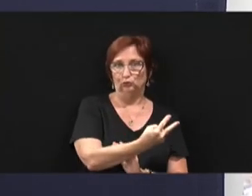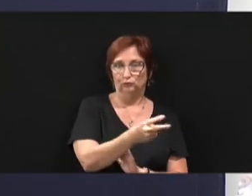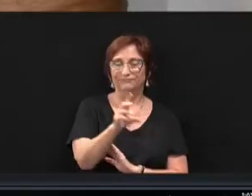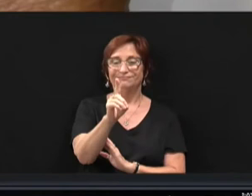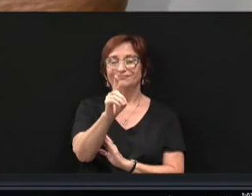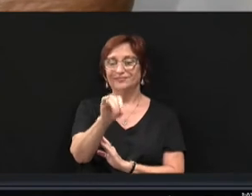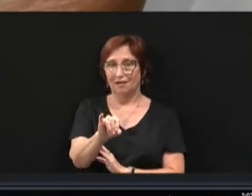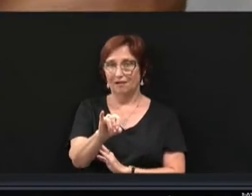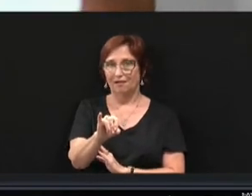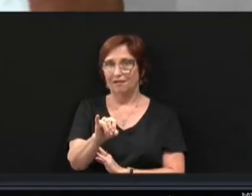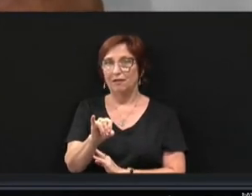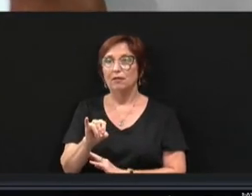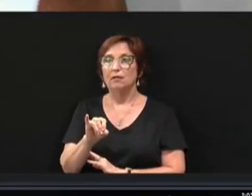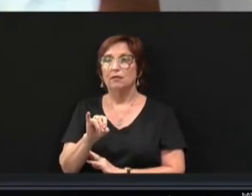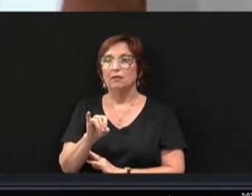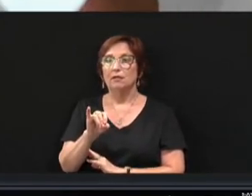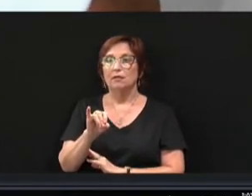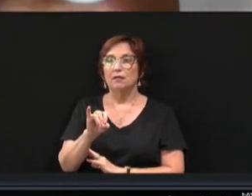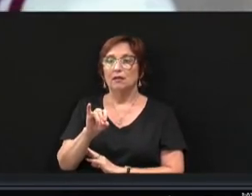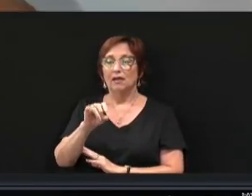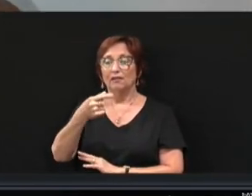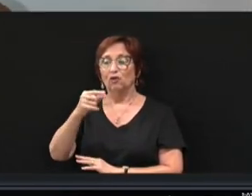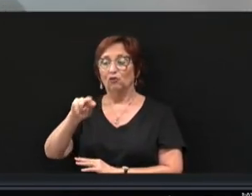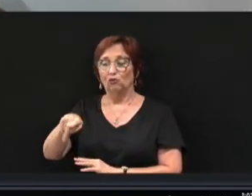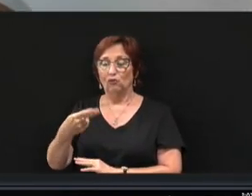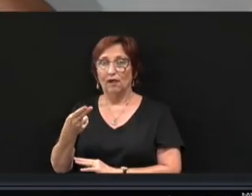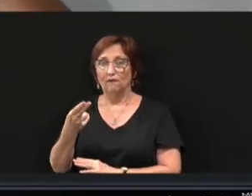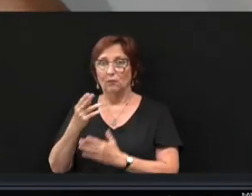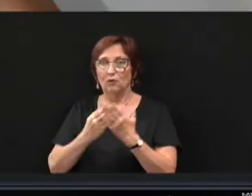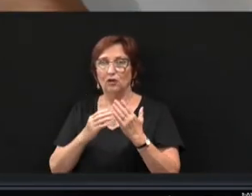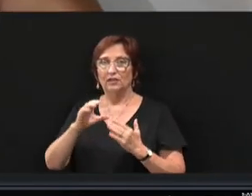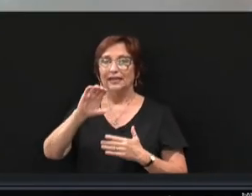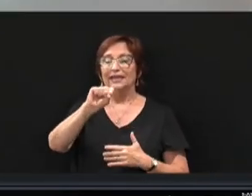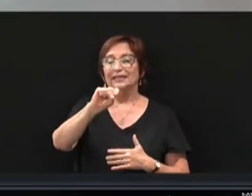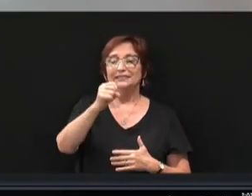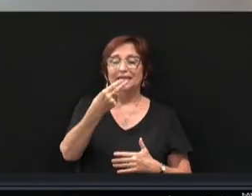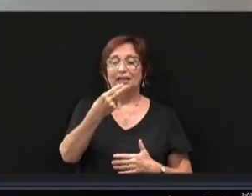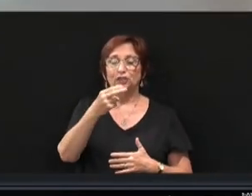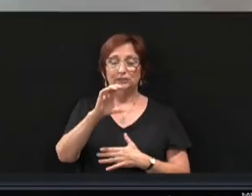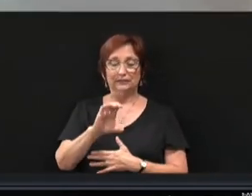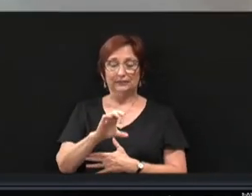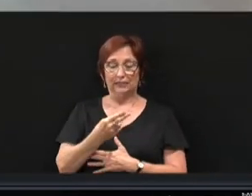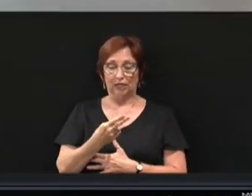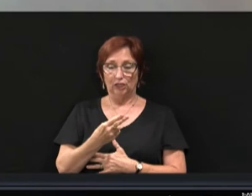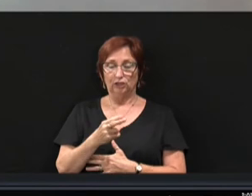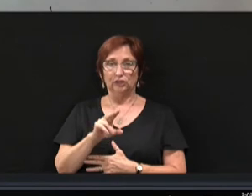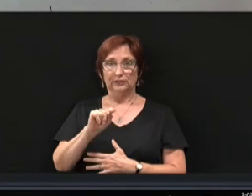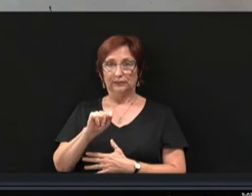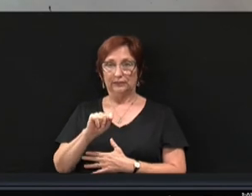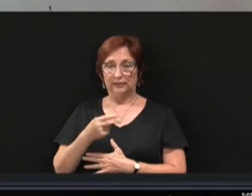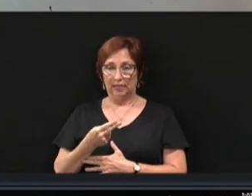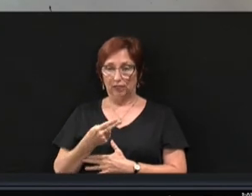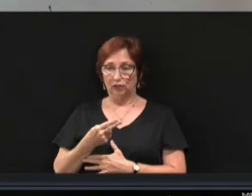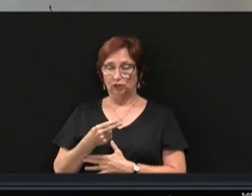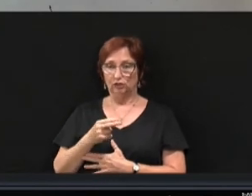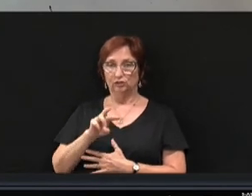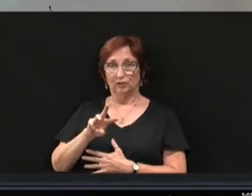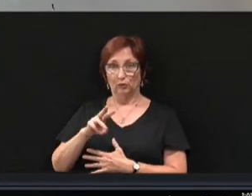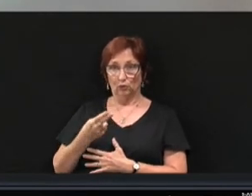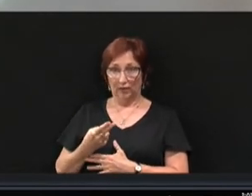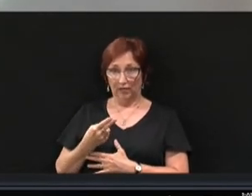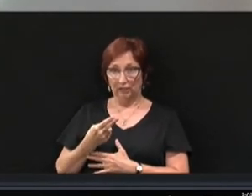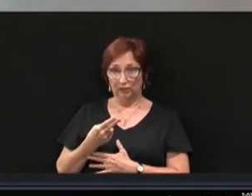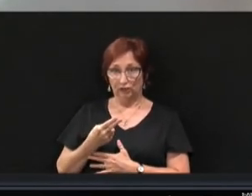are sh, ch, th, ph,